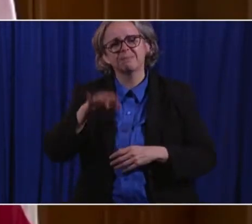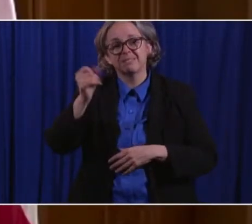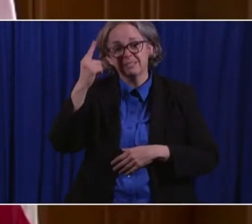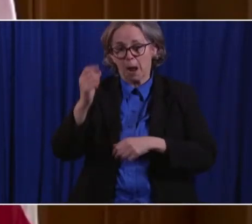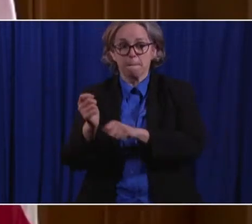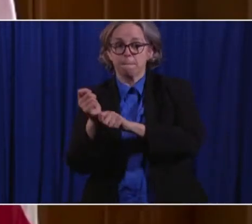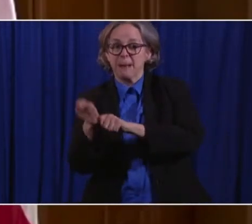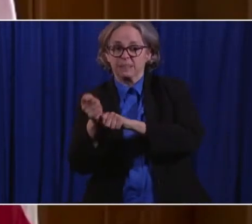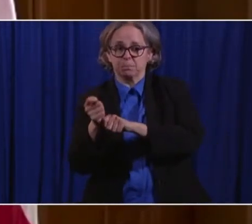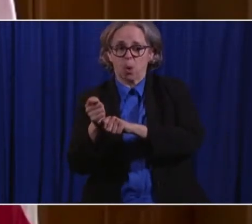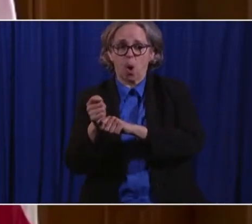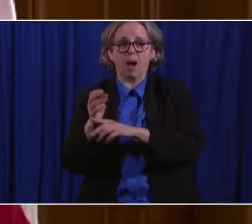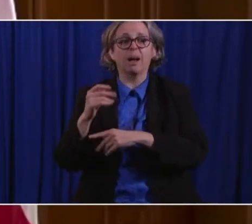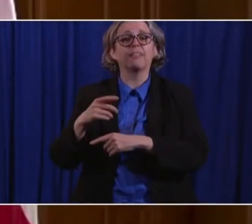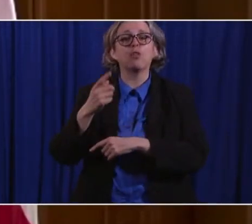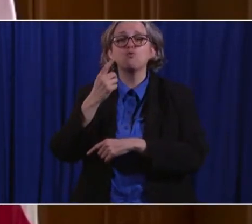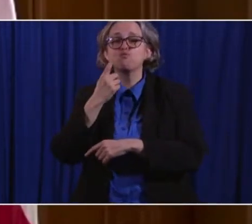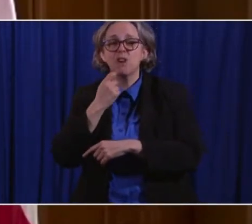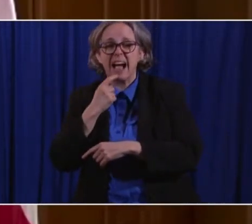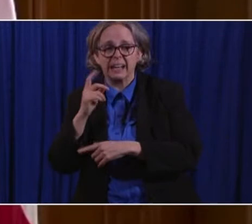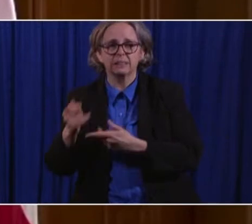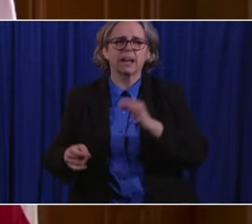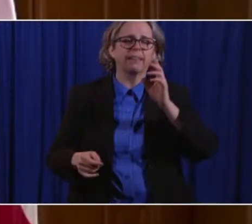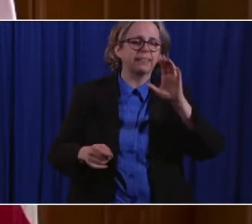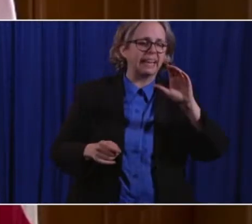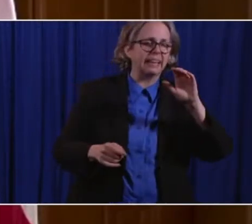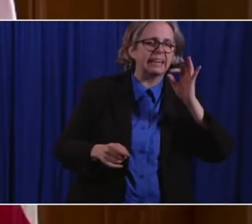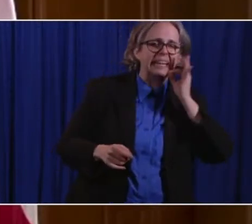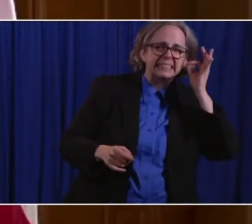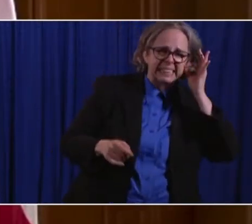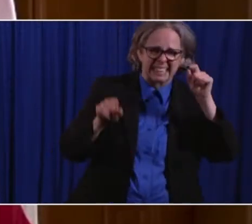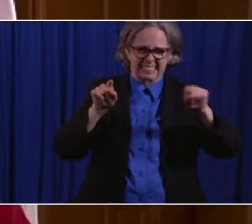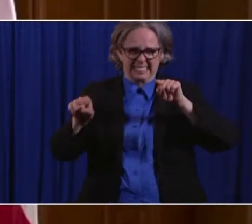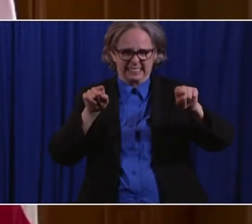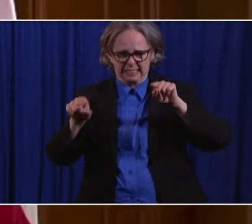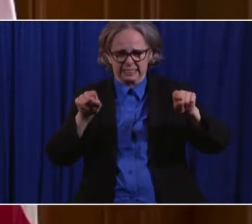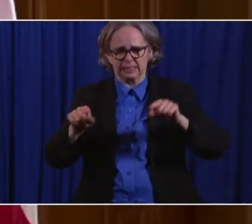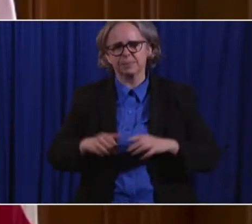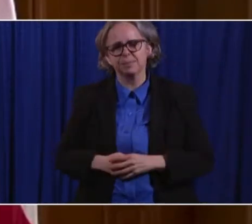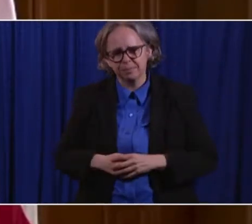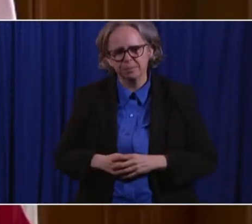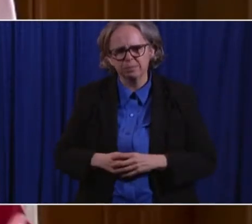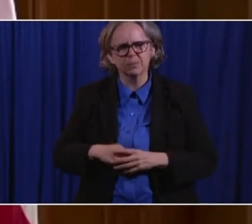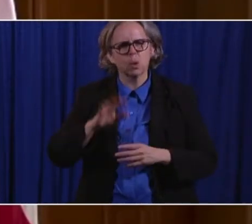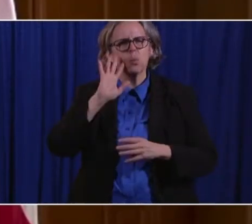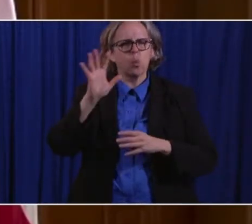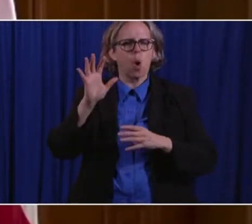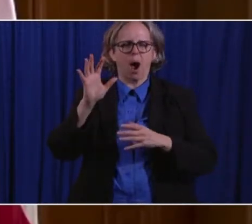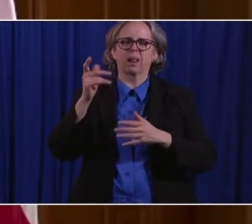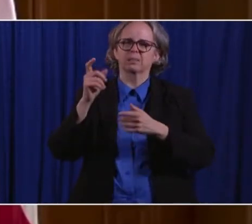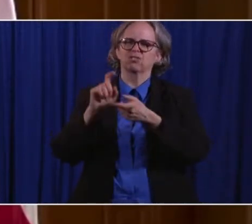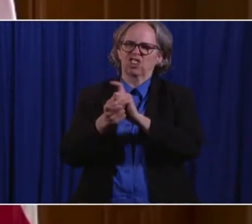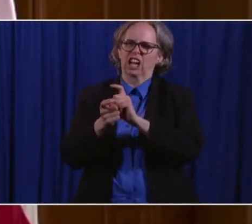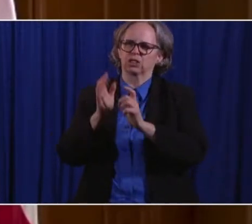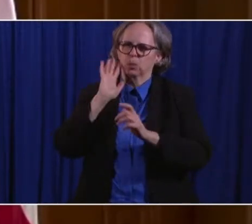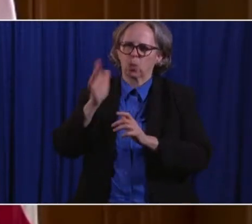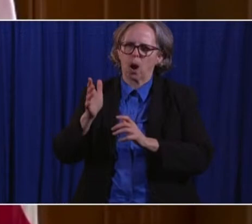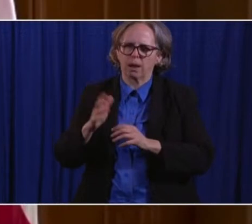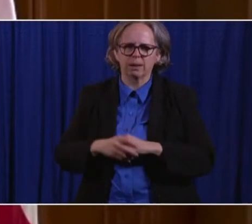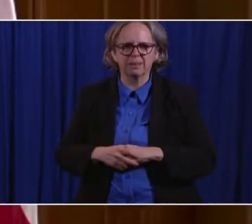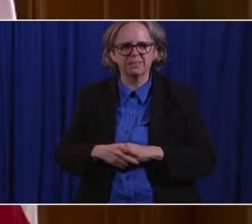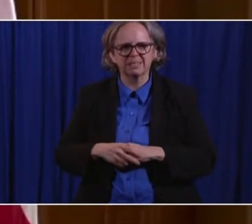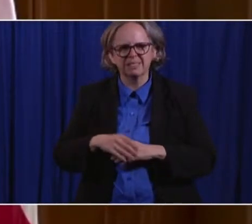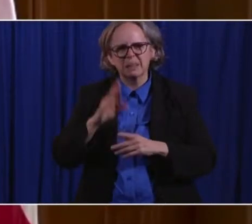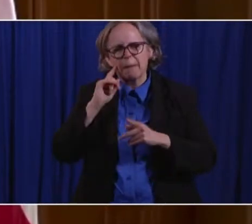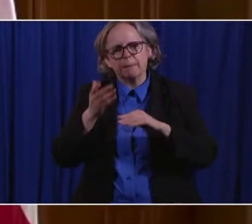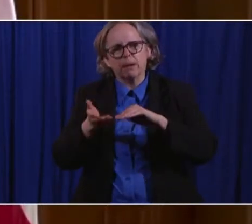minor league teams could tell you how that changes it. But it changes it some, would allow some more people in, but it's